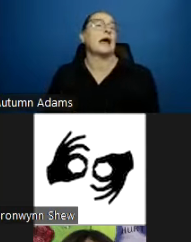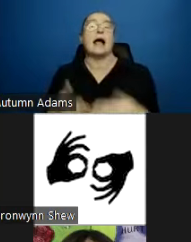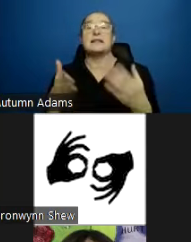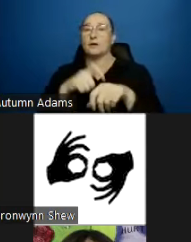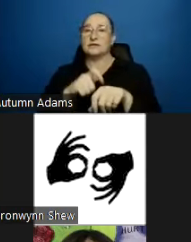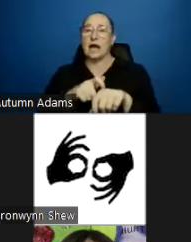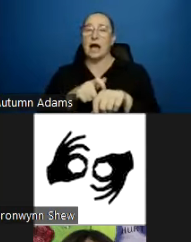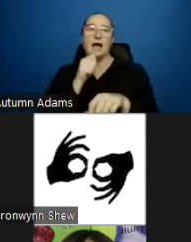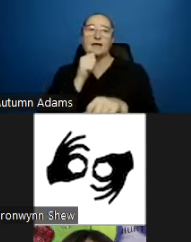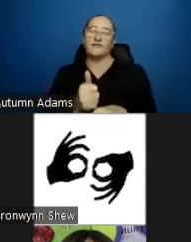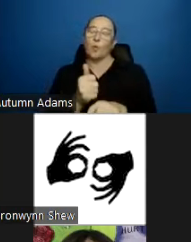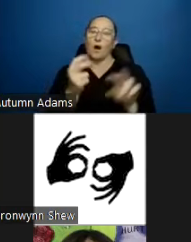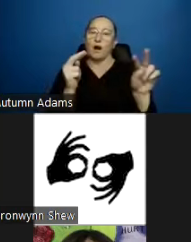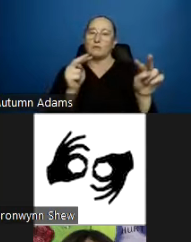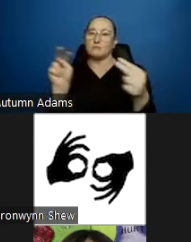shifted before speaking.